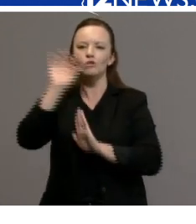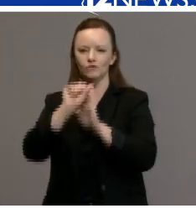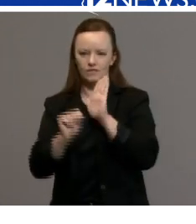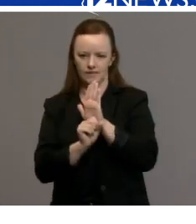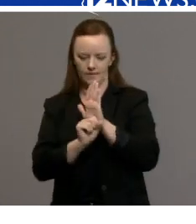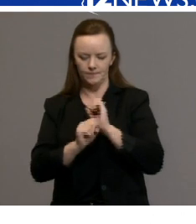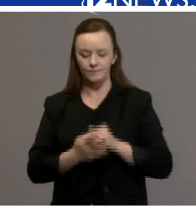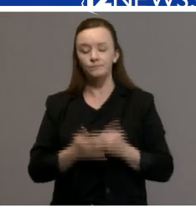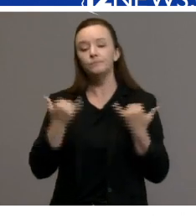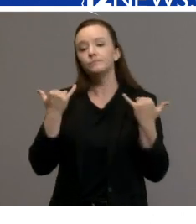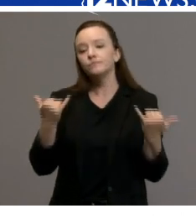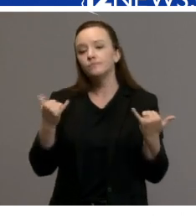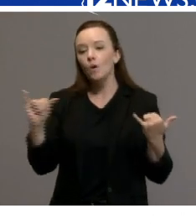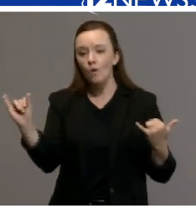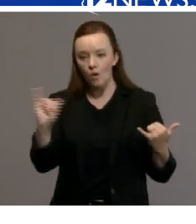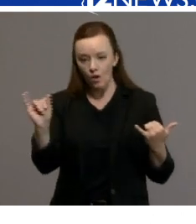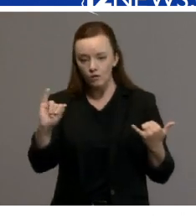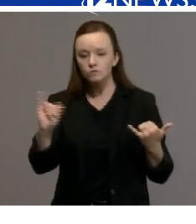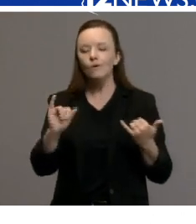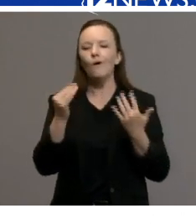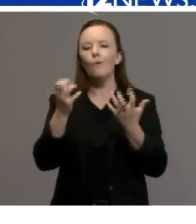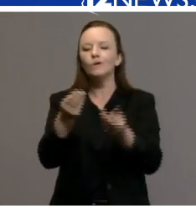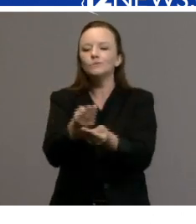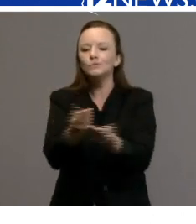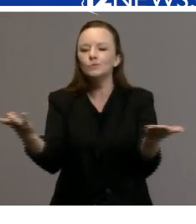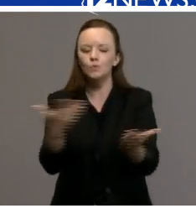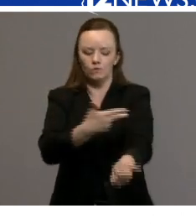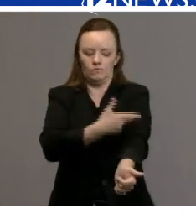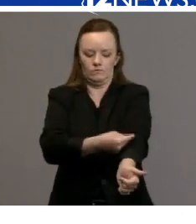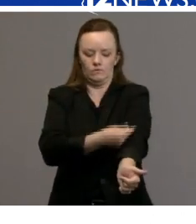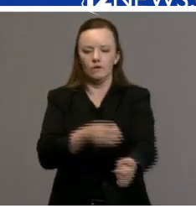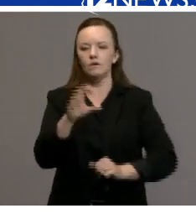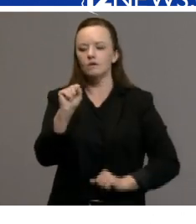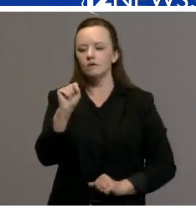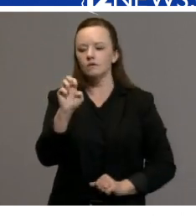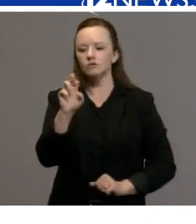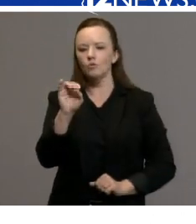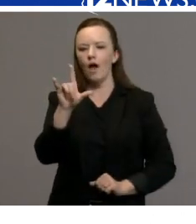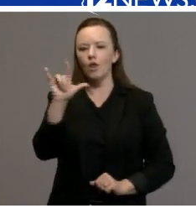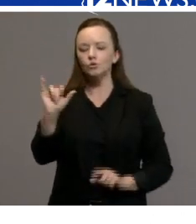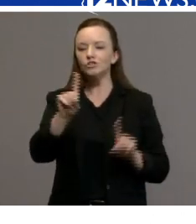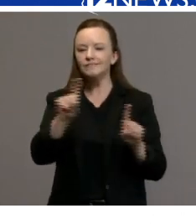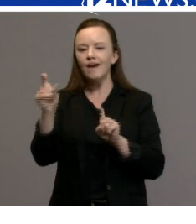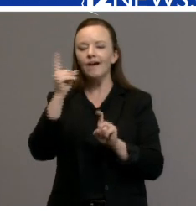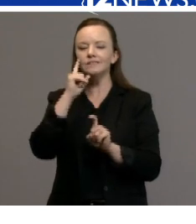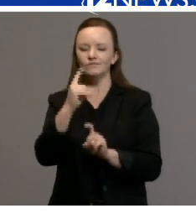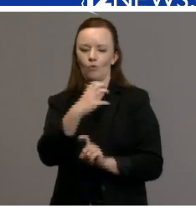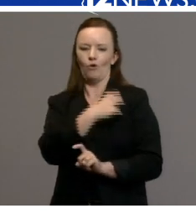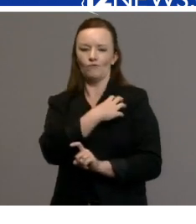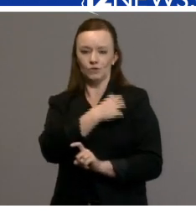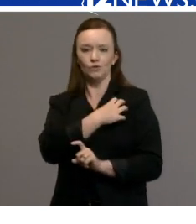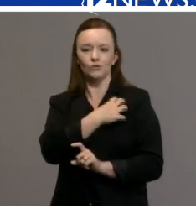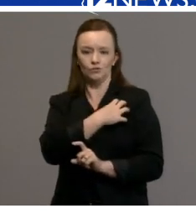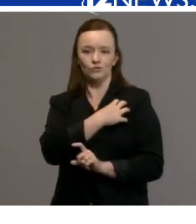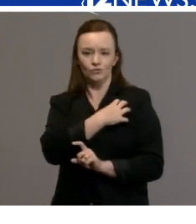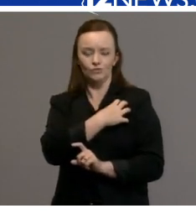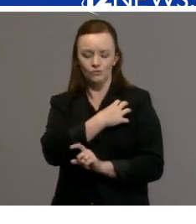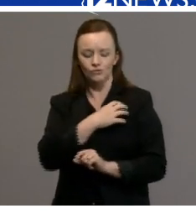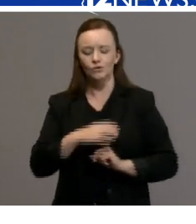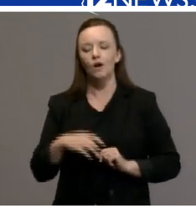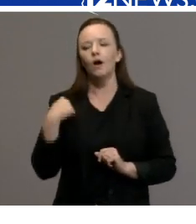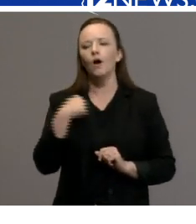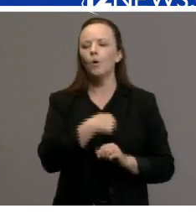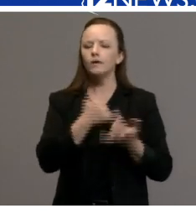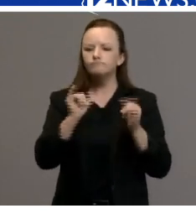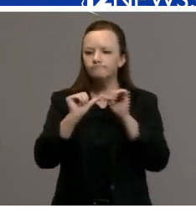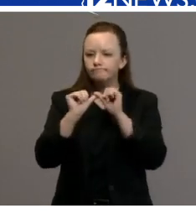to serology testing, so that's the antibody testing. We continue to provide support to Navajo Nation,